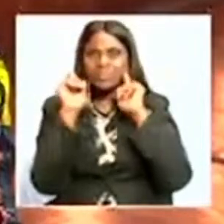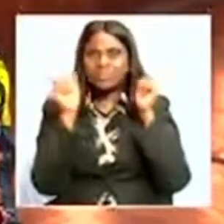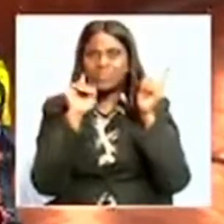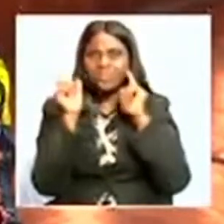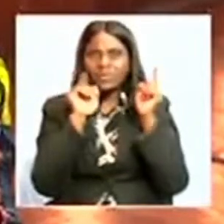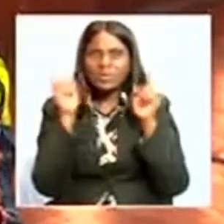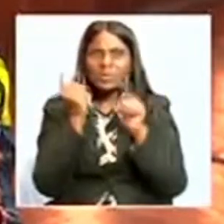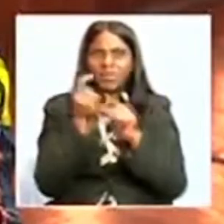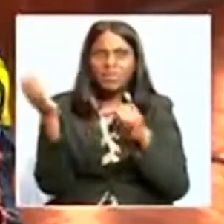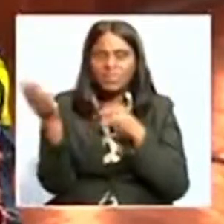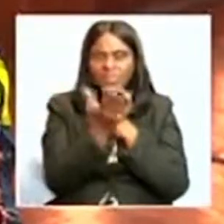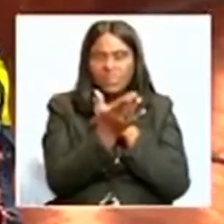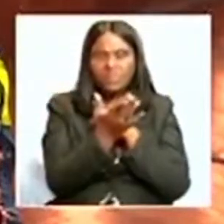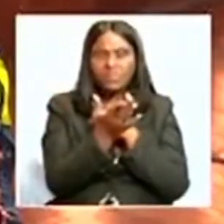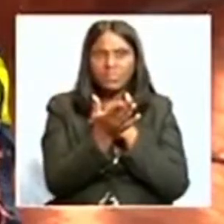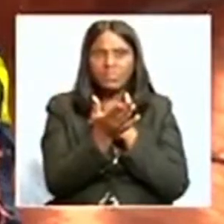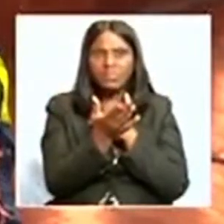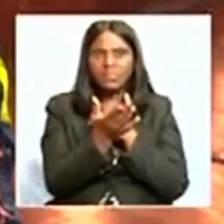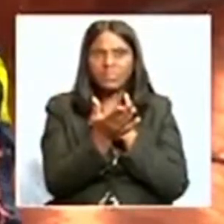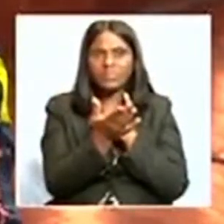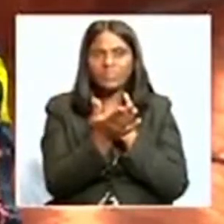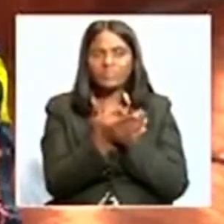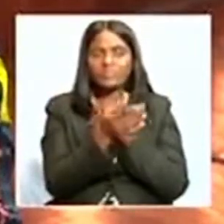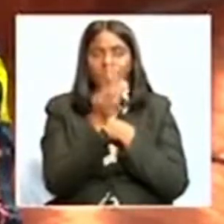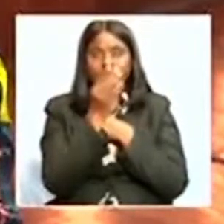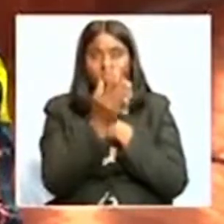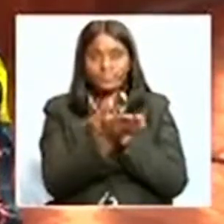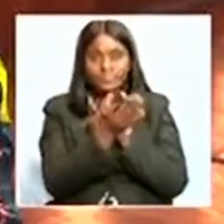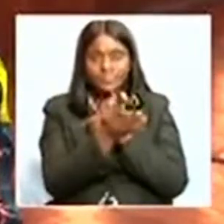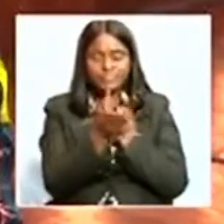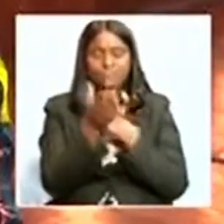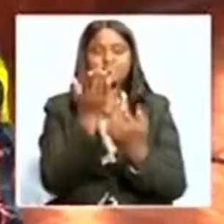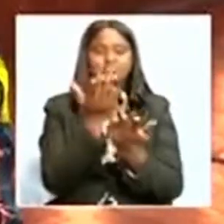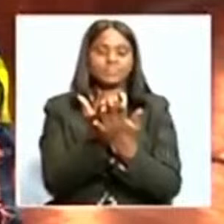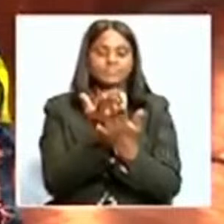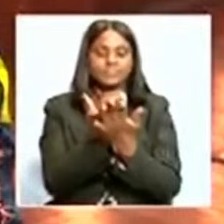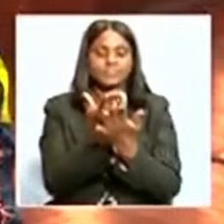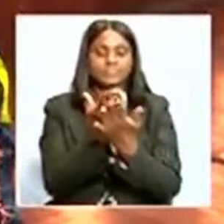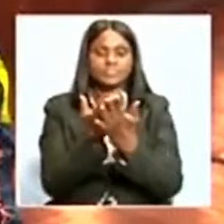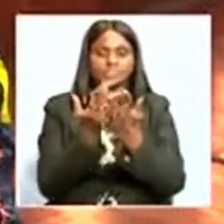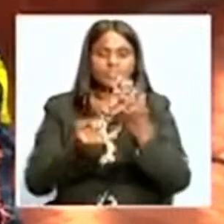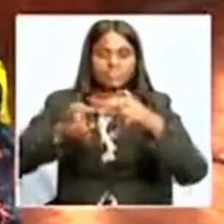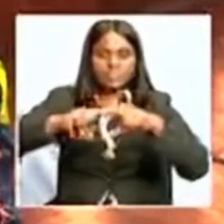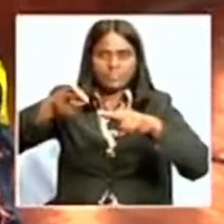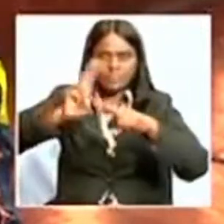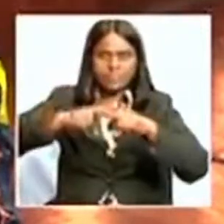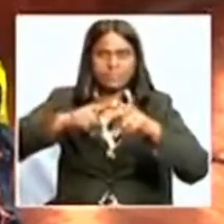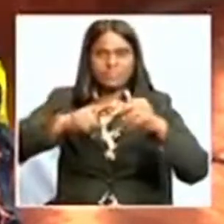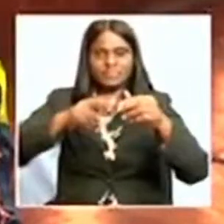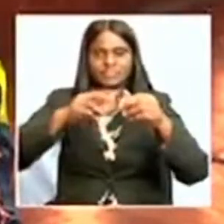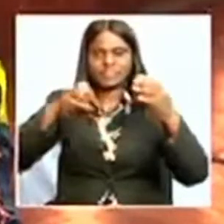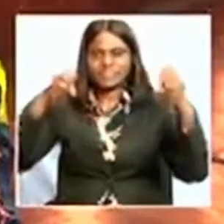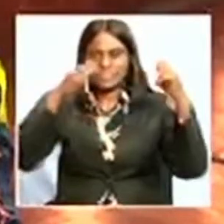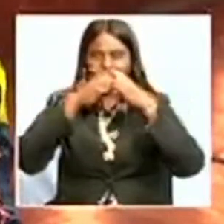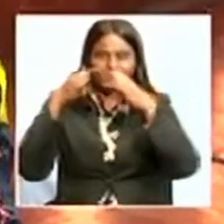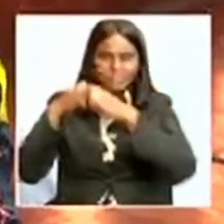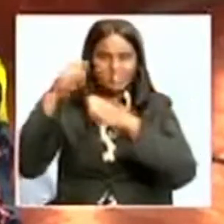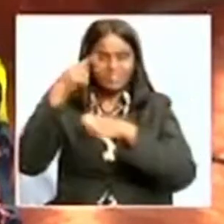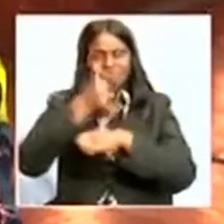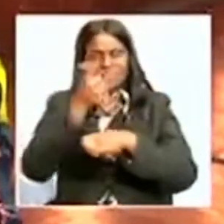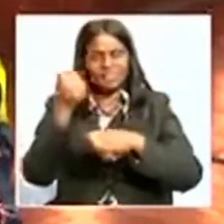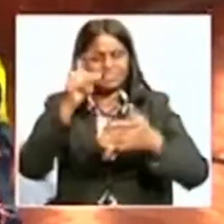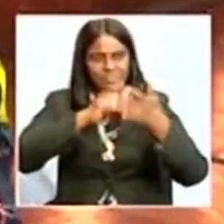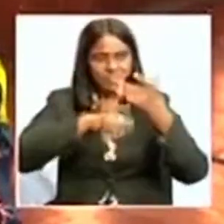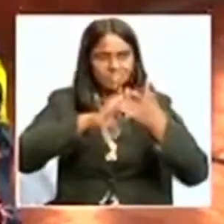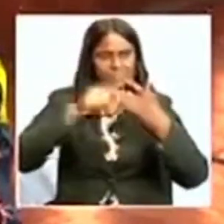from is this suggested increasing the bans for presumptive taxes